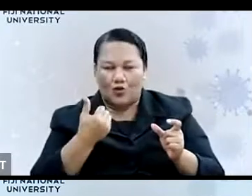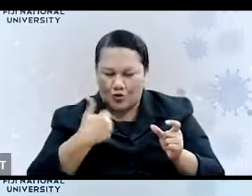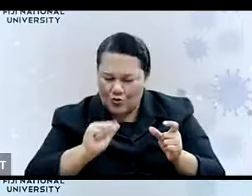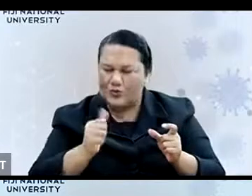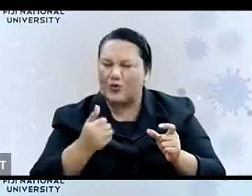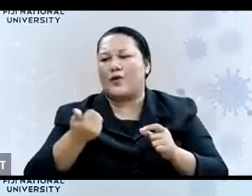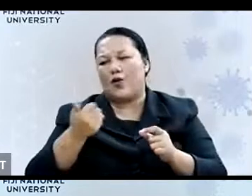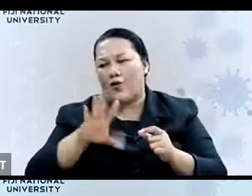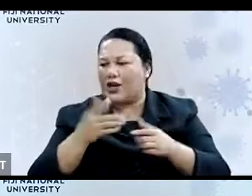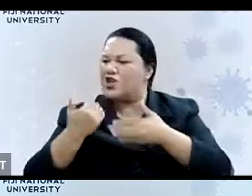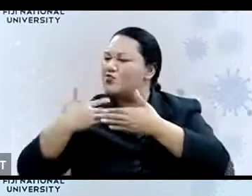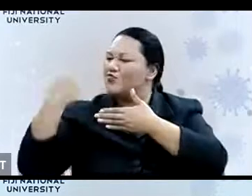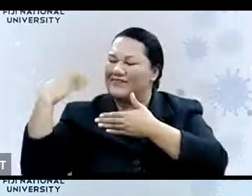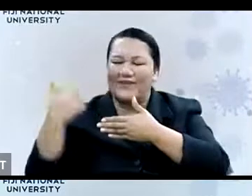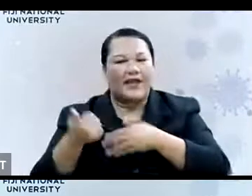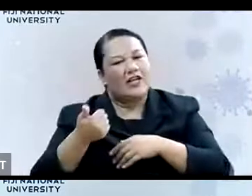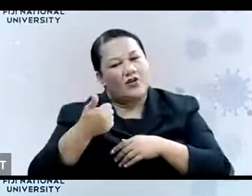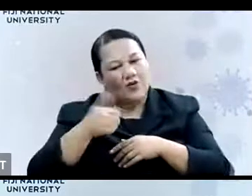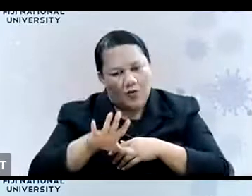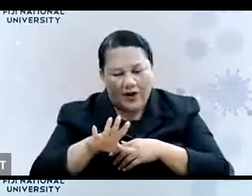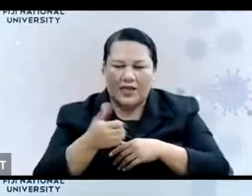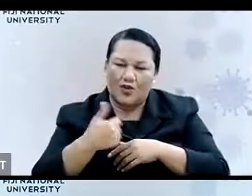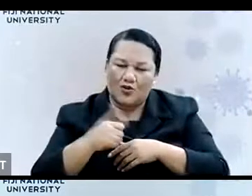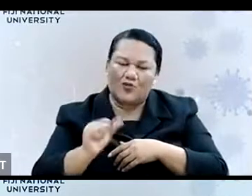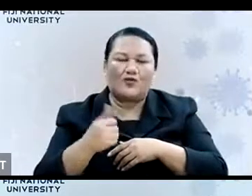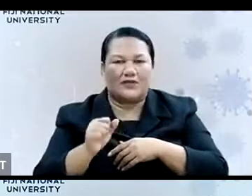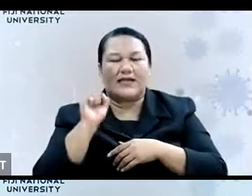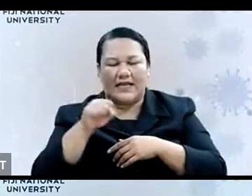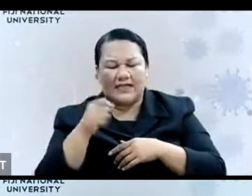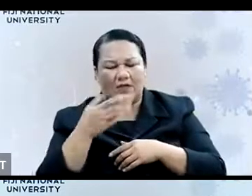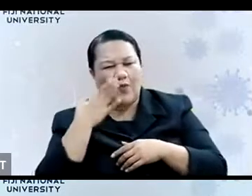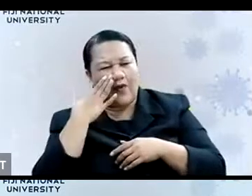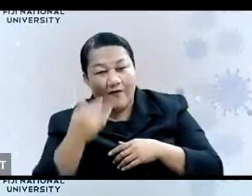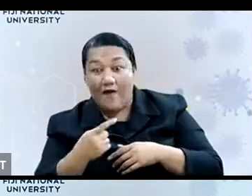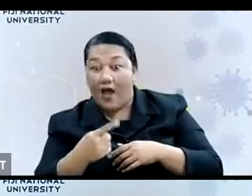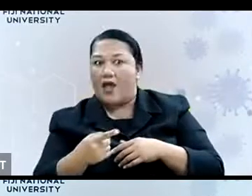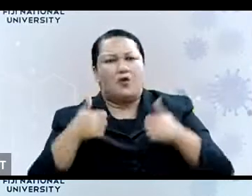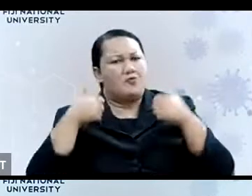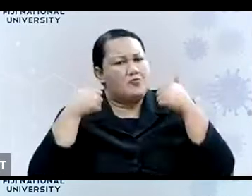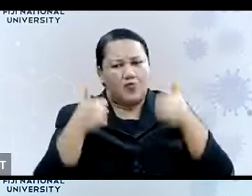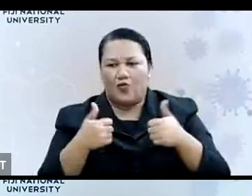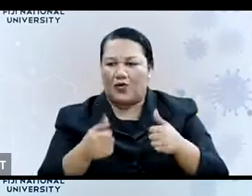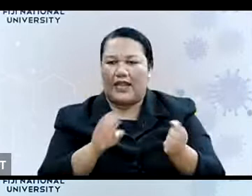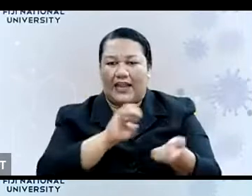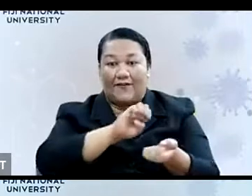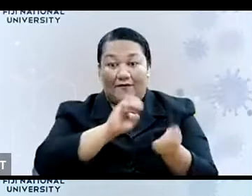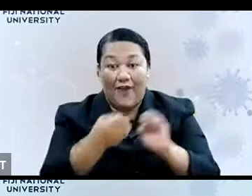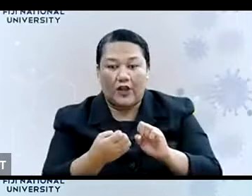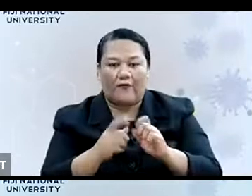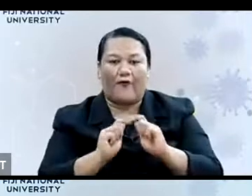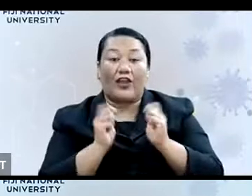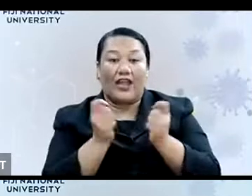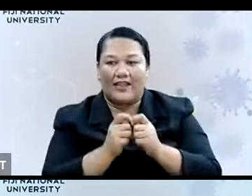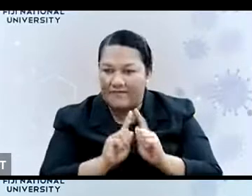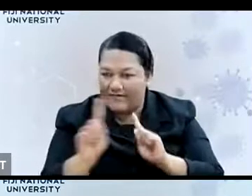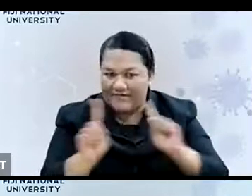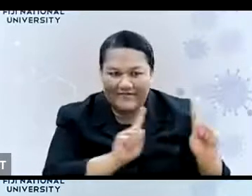but we also have to base our response on the reality on the ground and the effect that it has on the